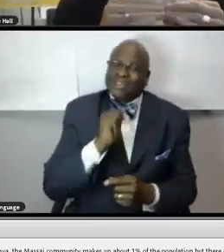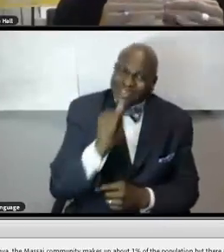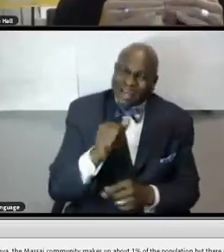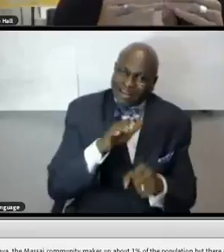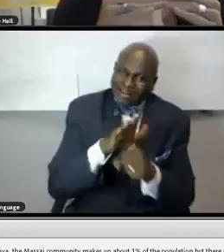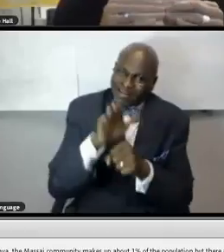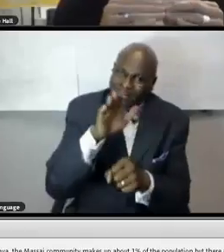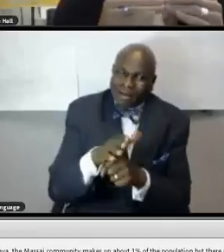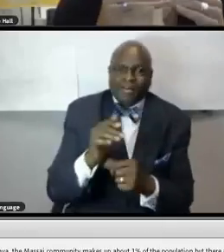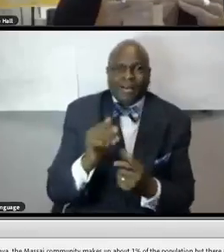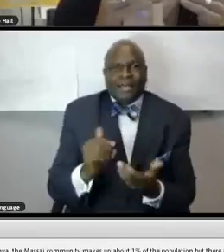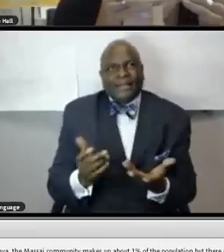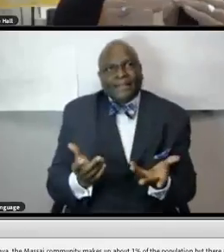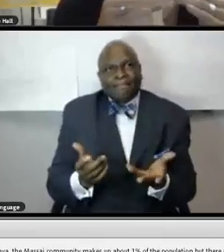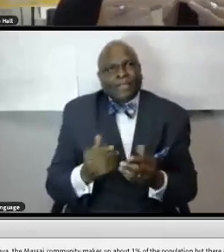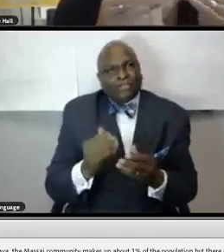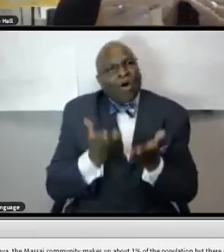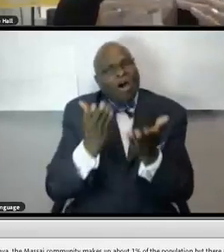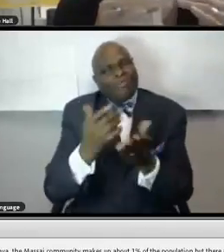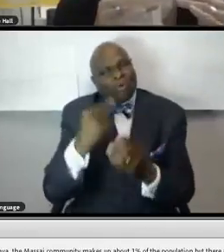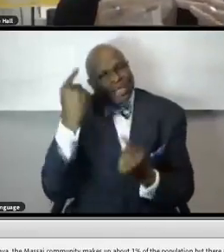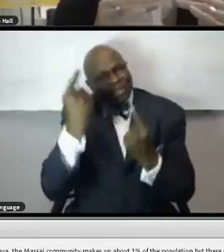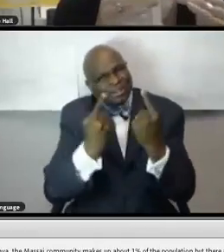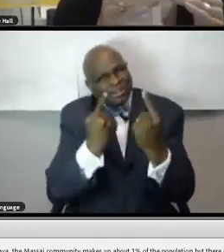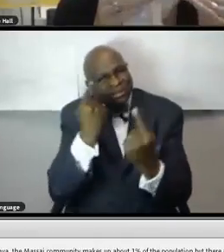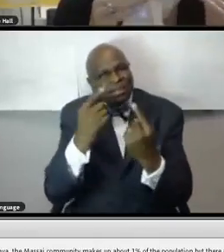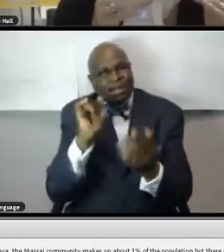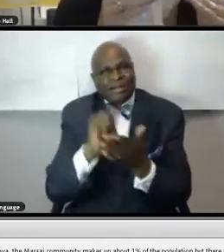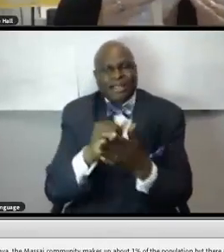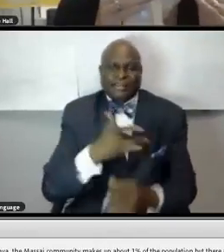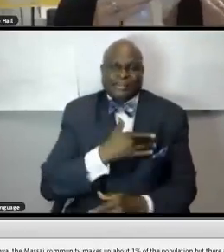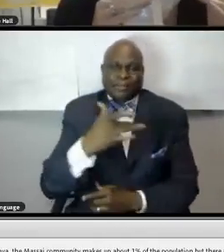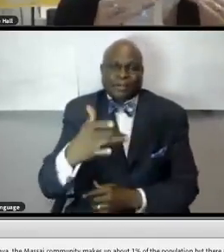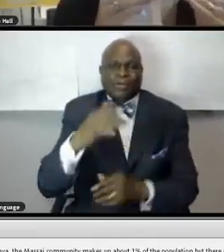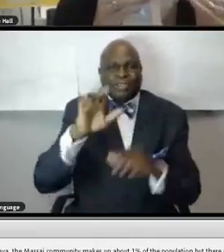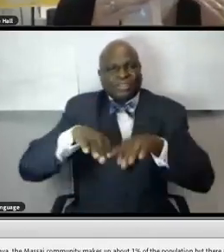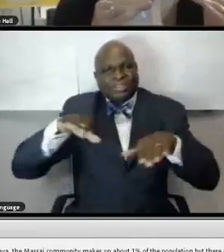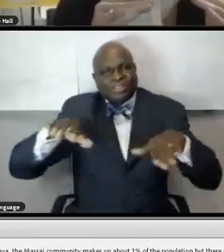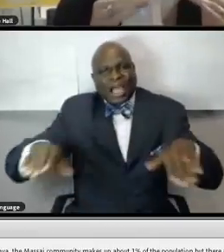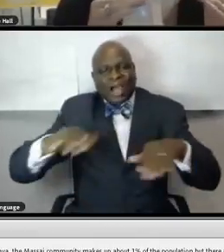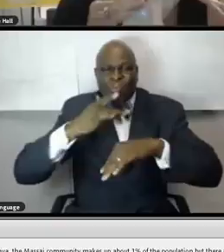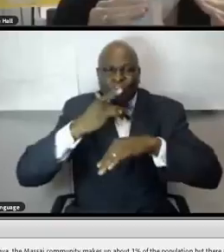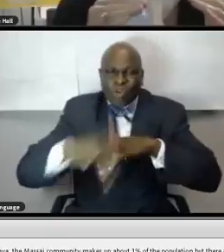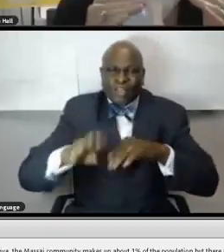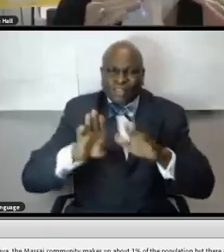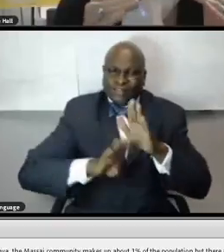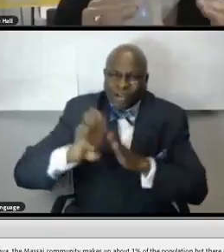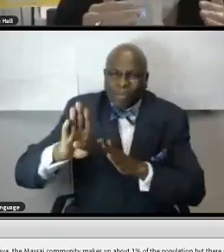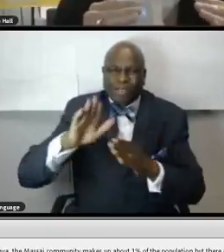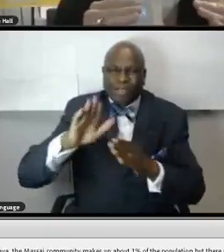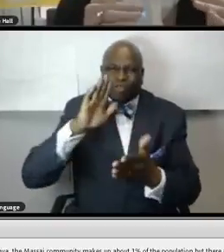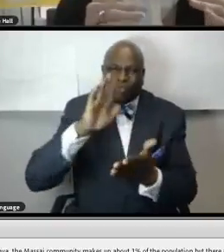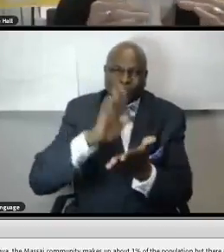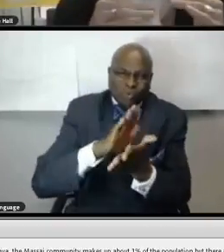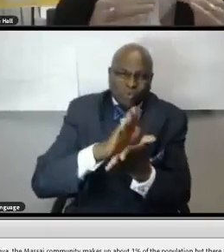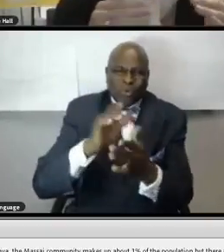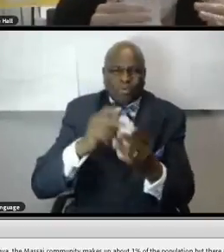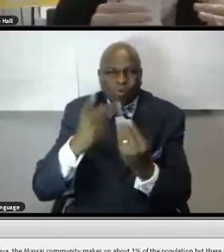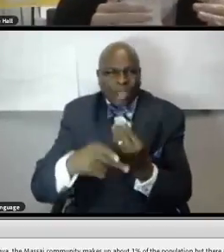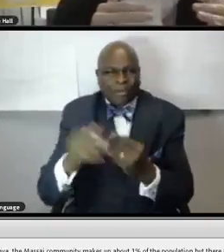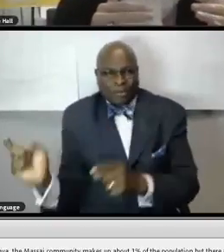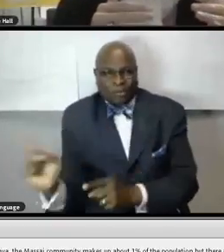enough to offer what we consider to be the typical child early development interventions, say